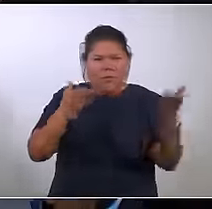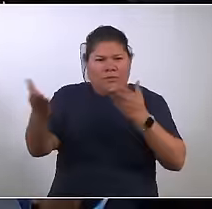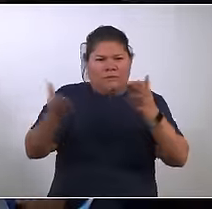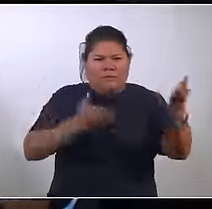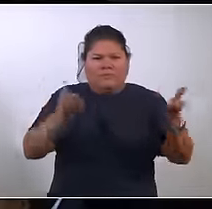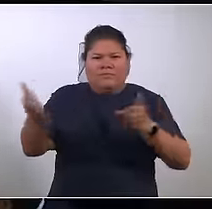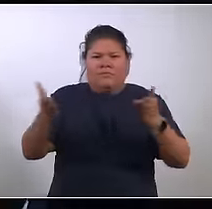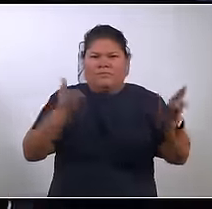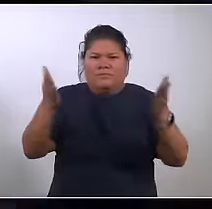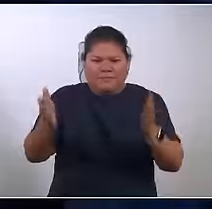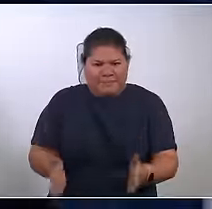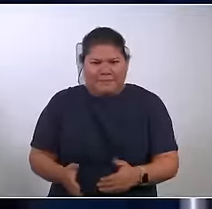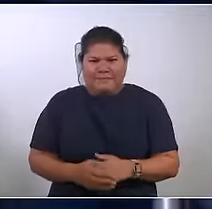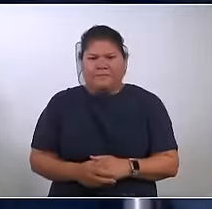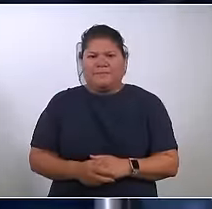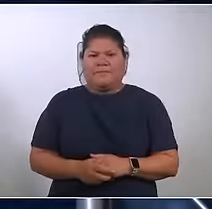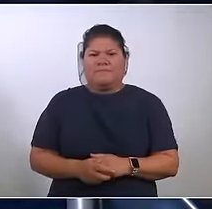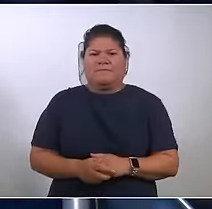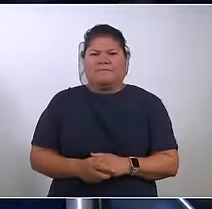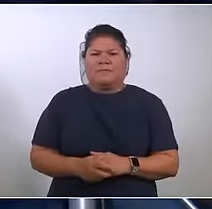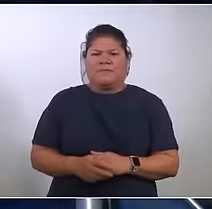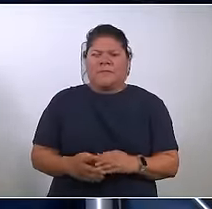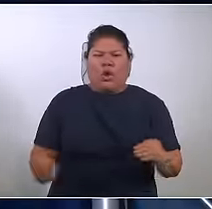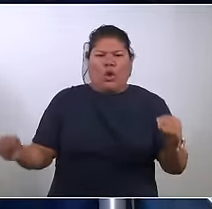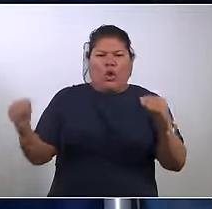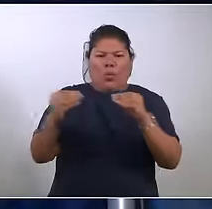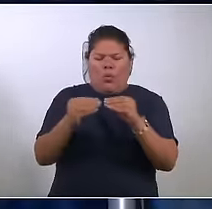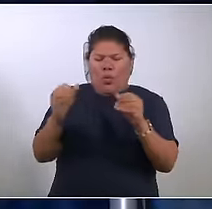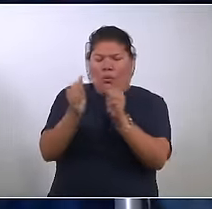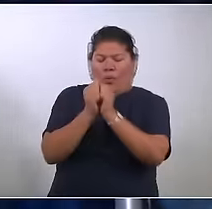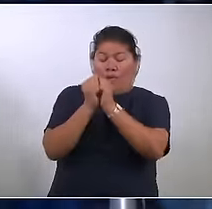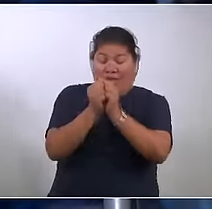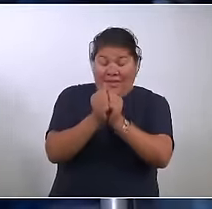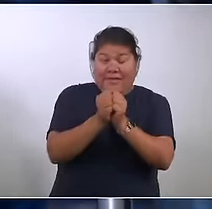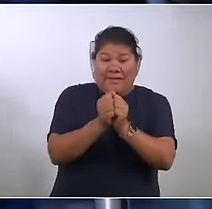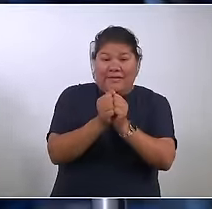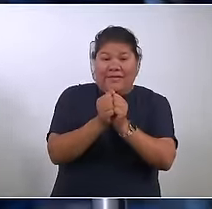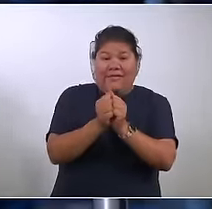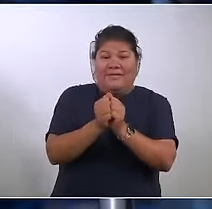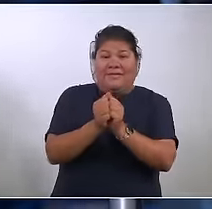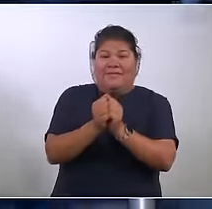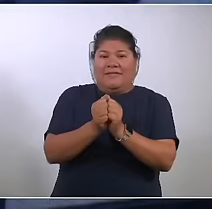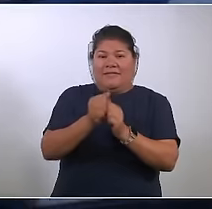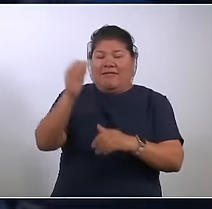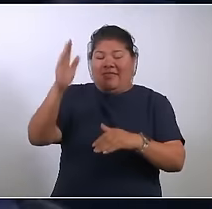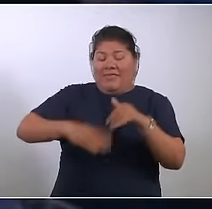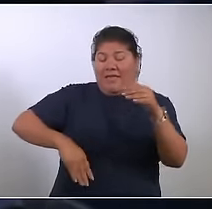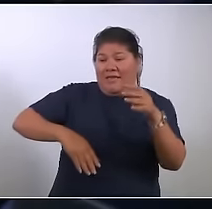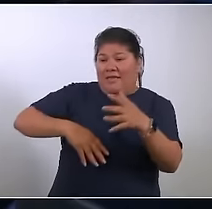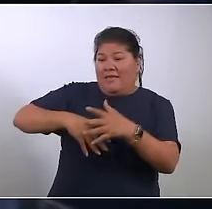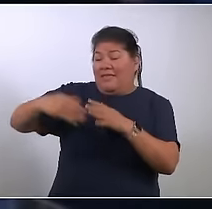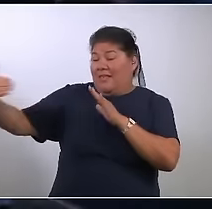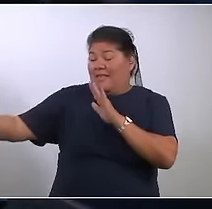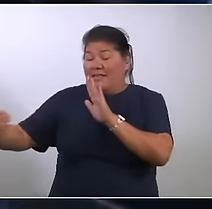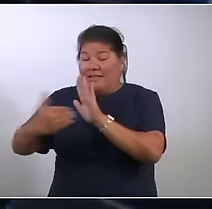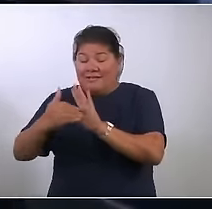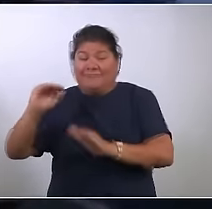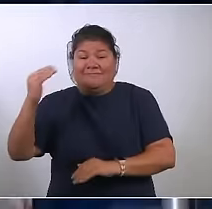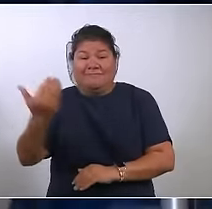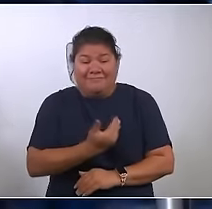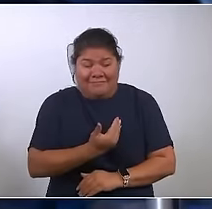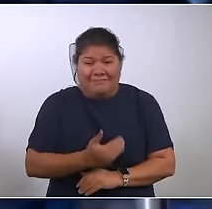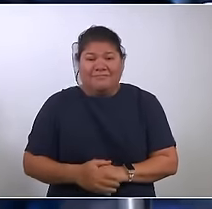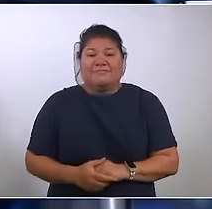servants. De estos siervos. That there are more with us. Que hay más con nosotros. Than those against us.